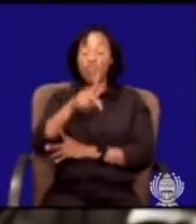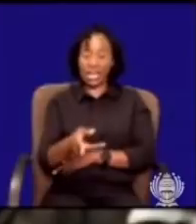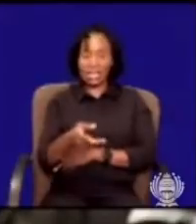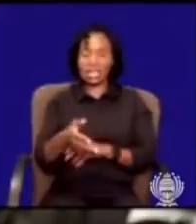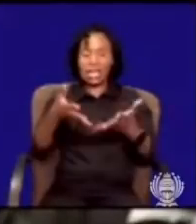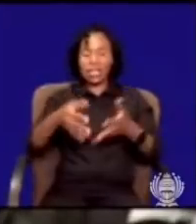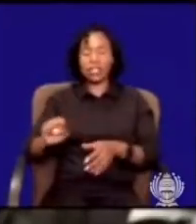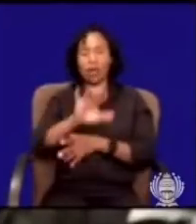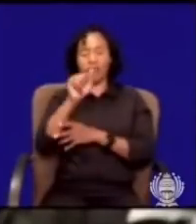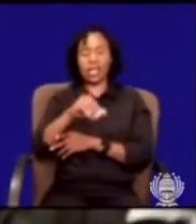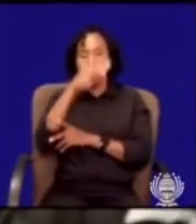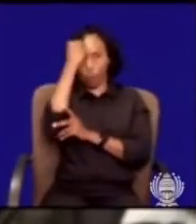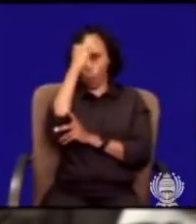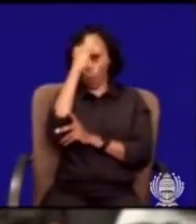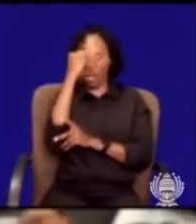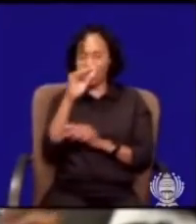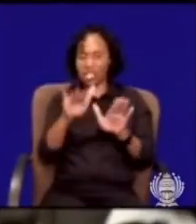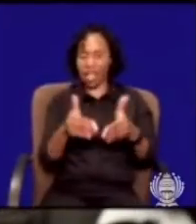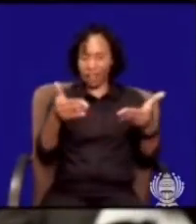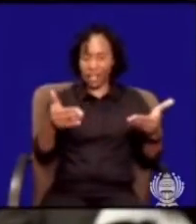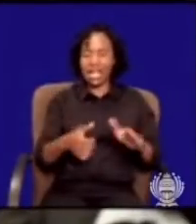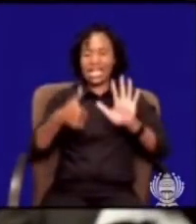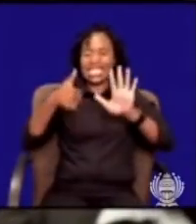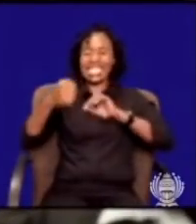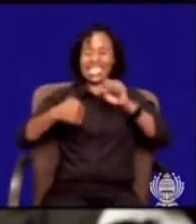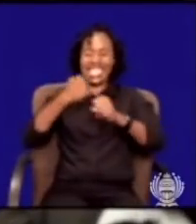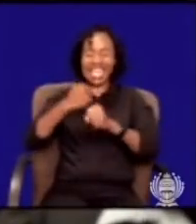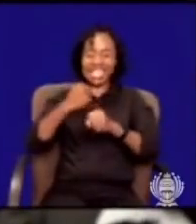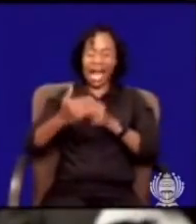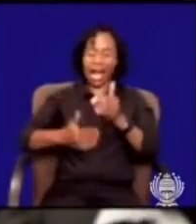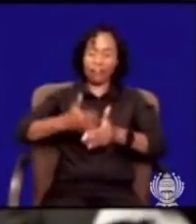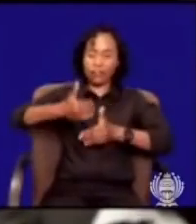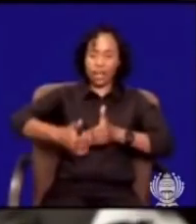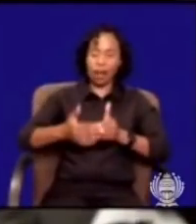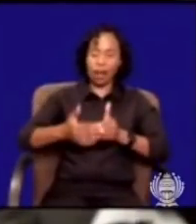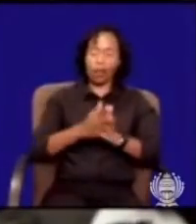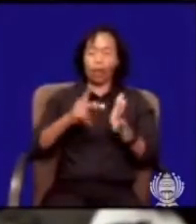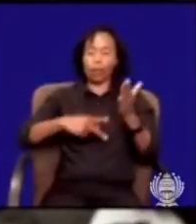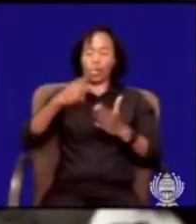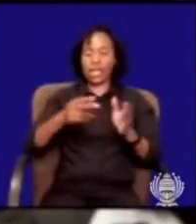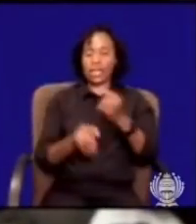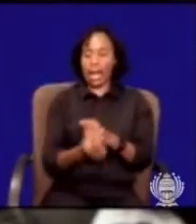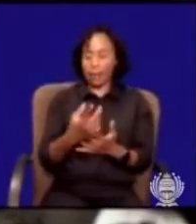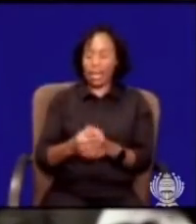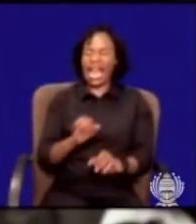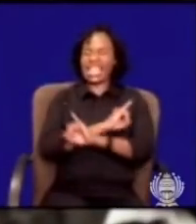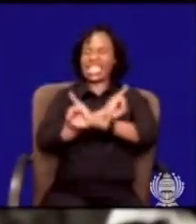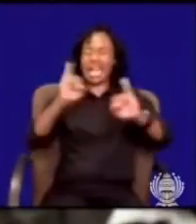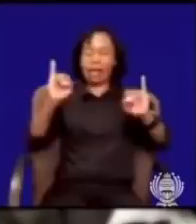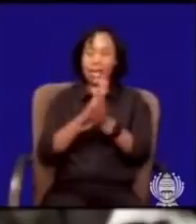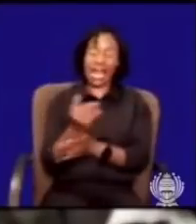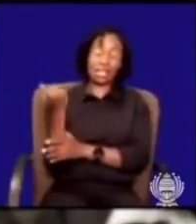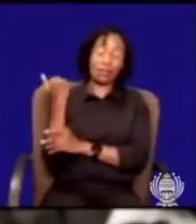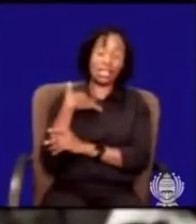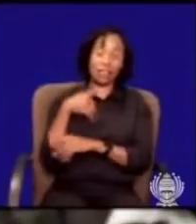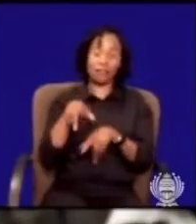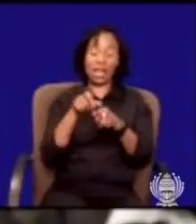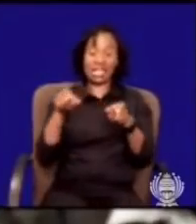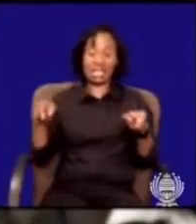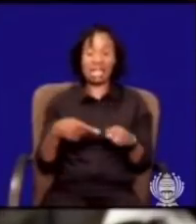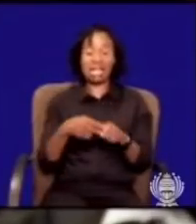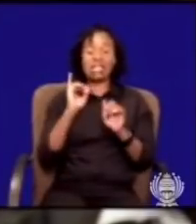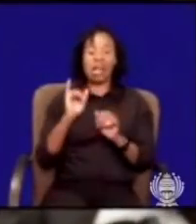Police Service. 6 years since the inception of the project, these extremely expensive offices remain